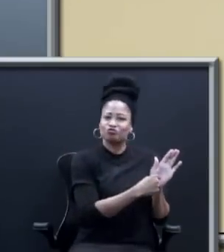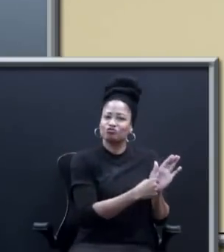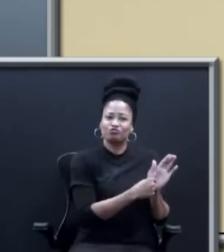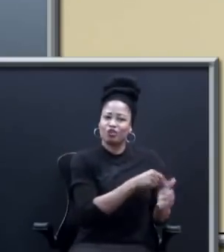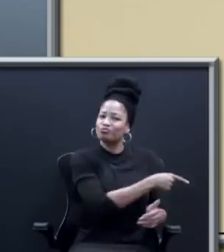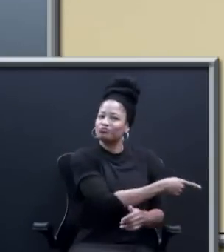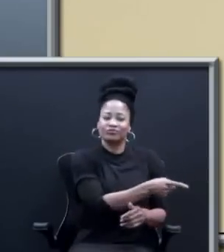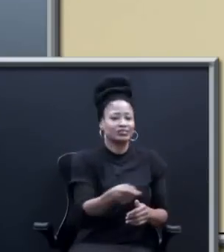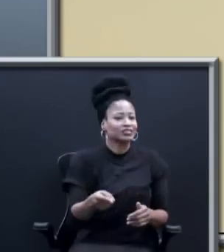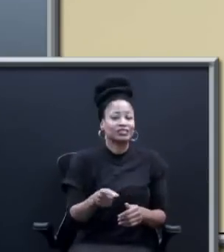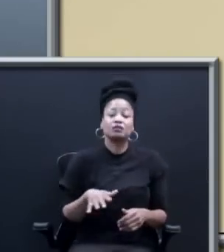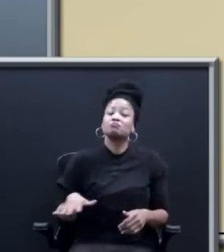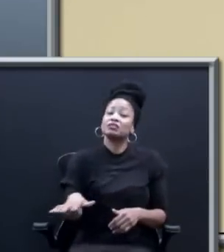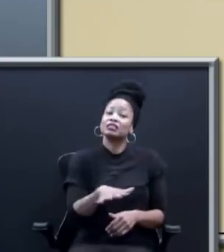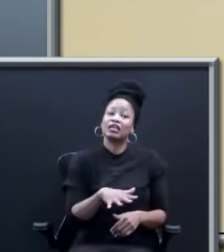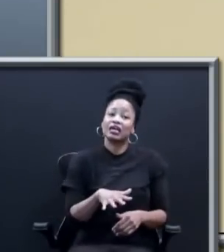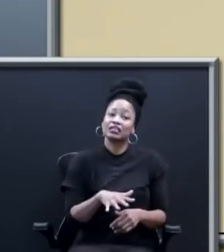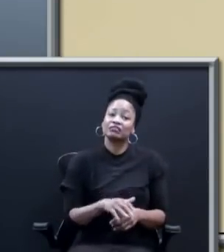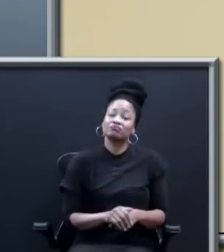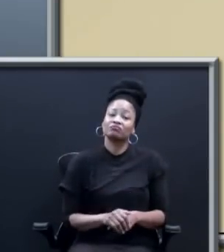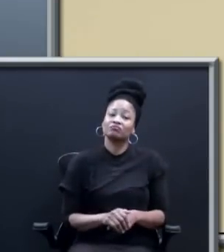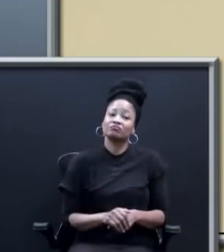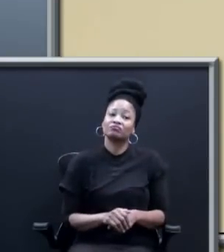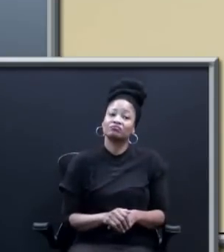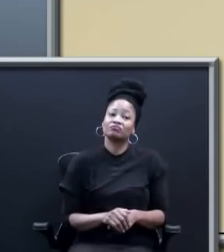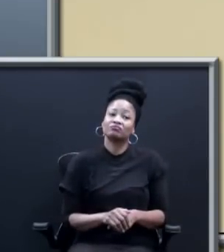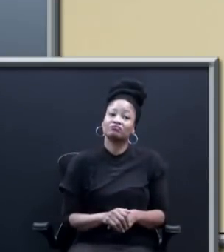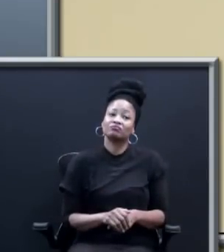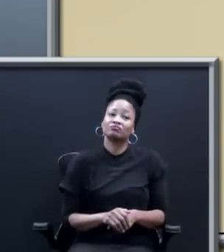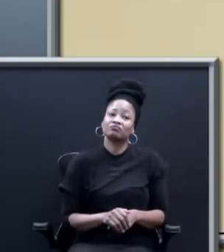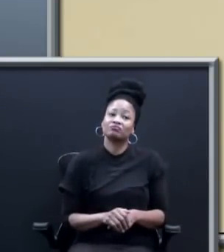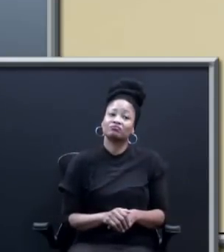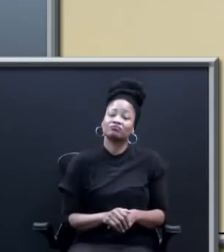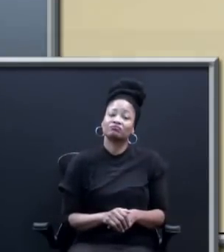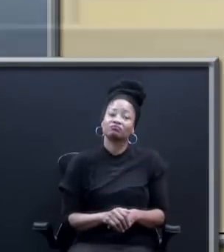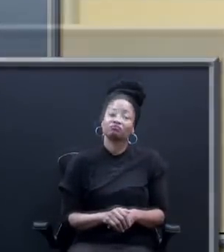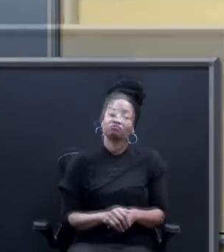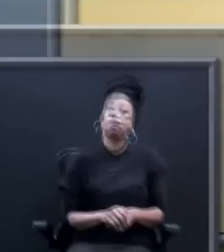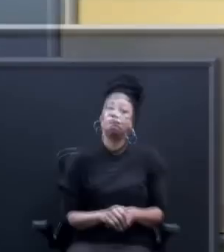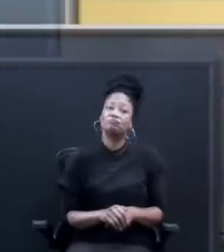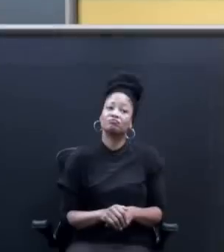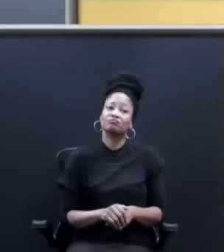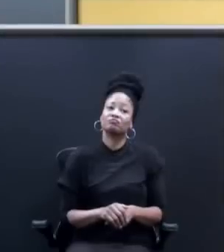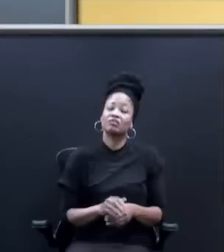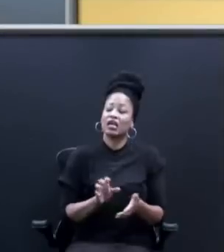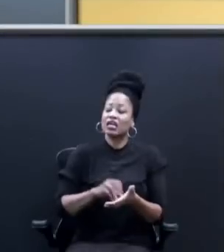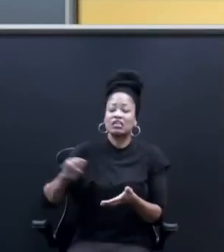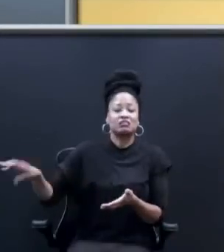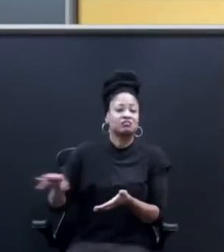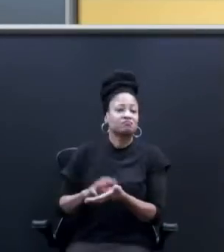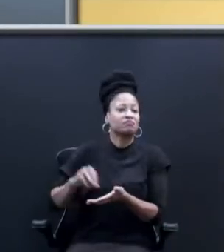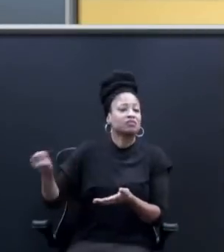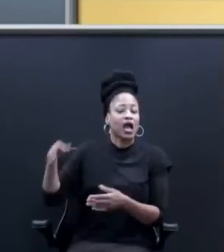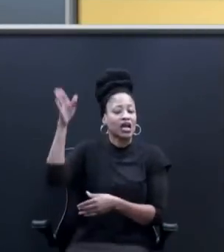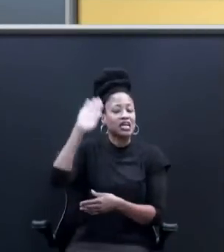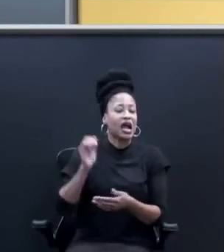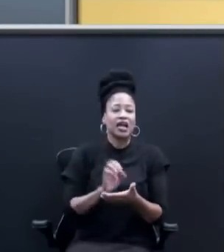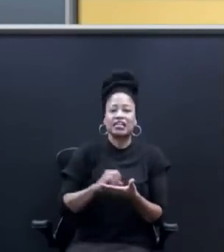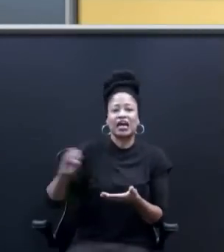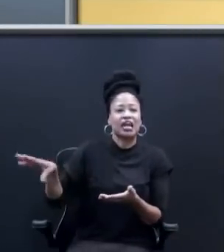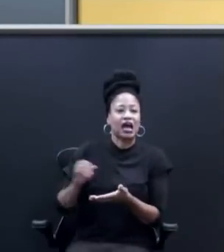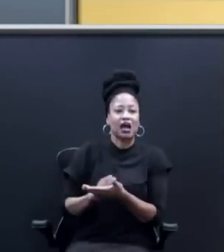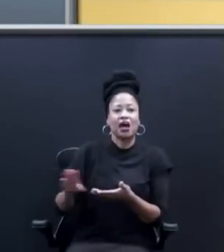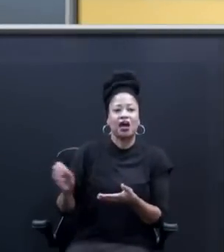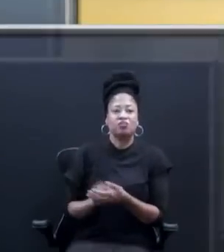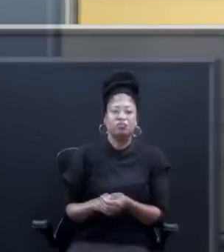fathers, that he would give us a land that floweth with milk and honey. So he purged out the rebels, even though they were circumcised. Mm-hmm. Go ahead